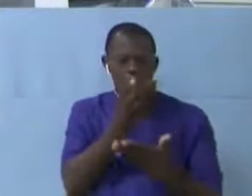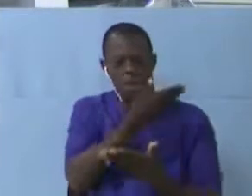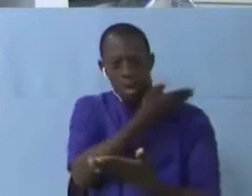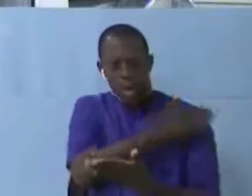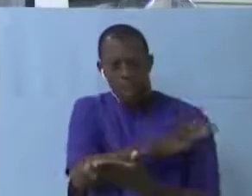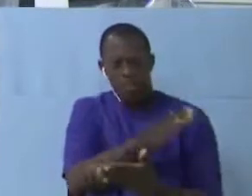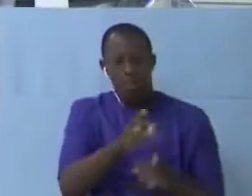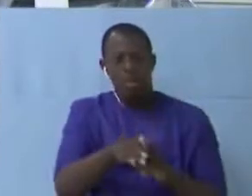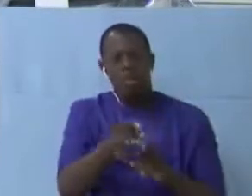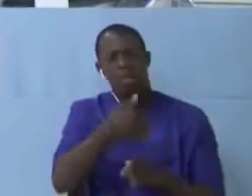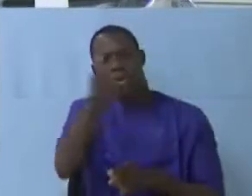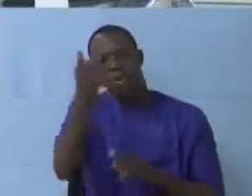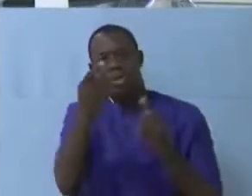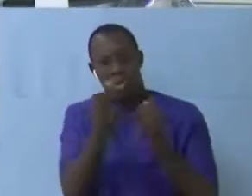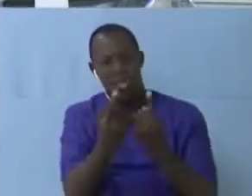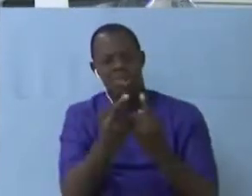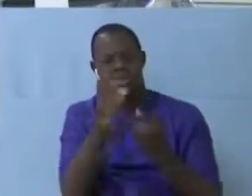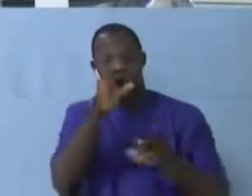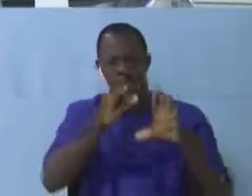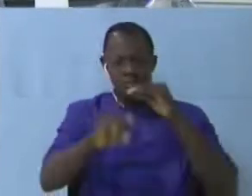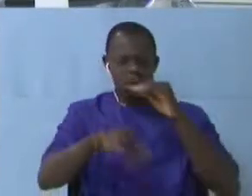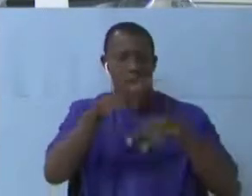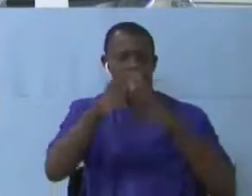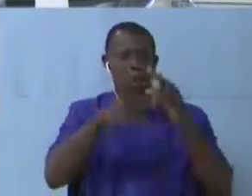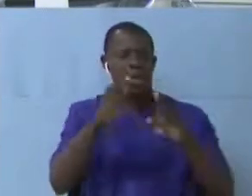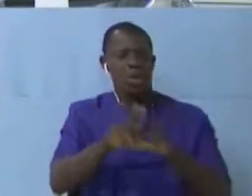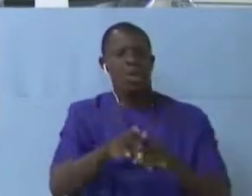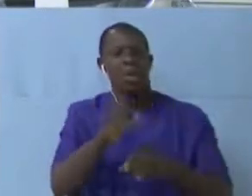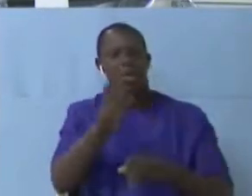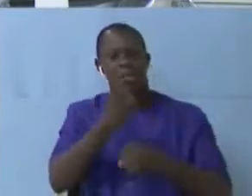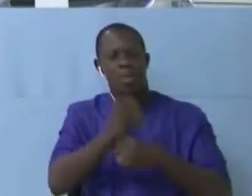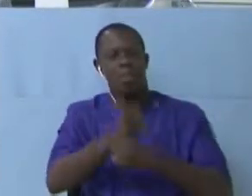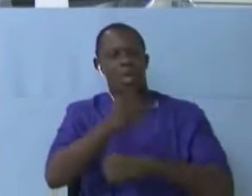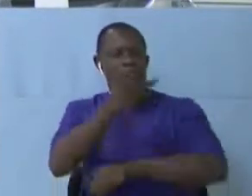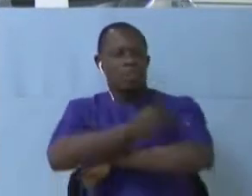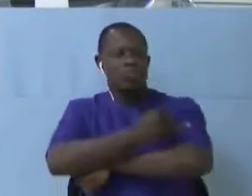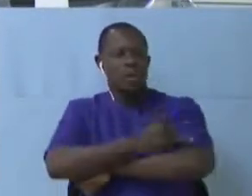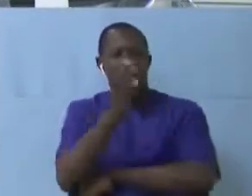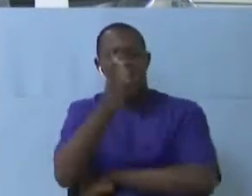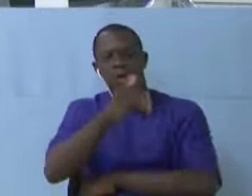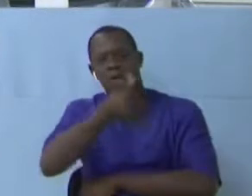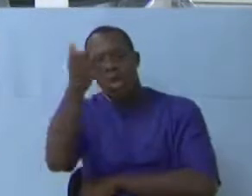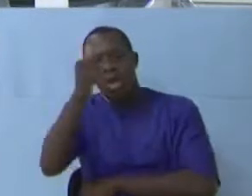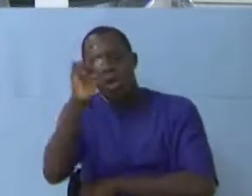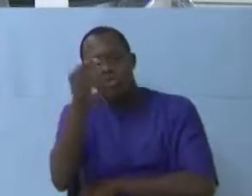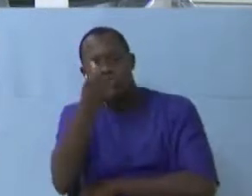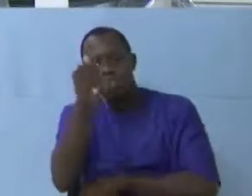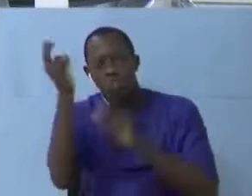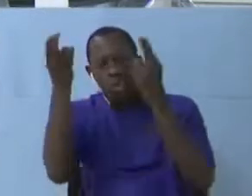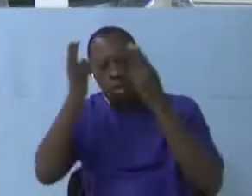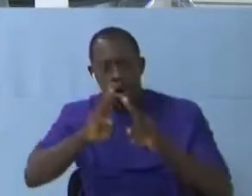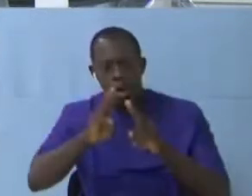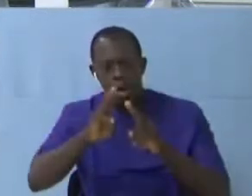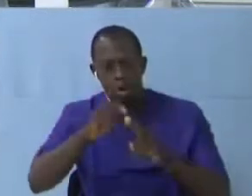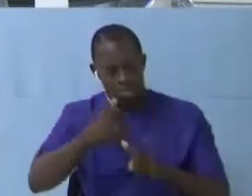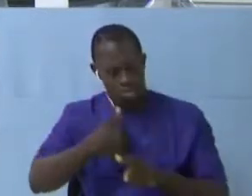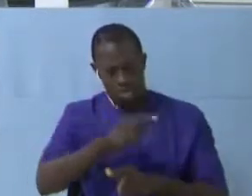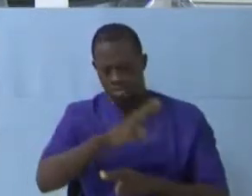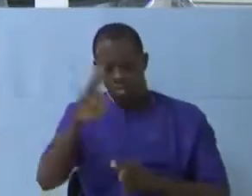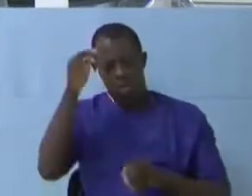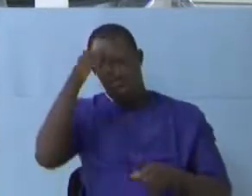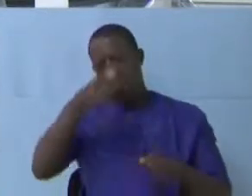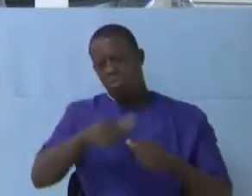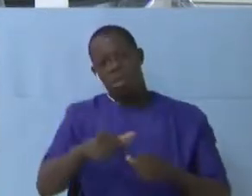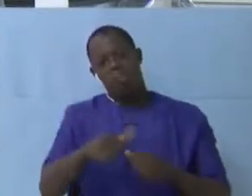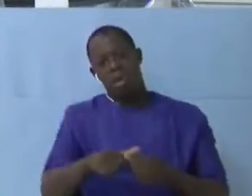up the institutions. Any other new law? I might be wrong, but I can't remember. Fàttaleku ma ci benn loi boo xam ne nii moo xam dañ